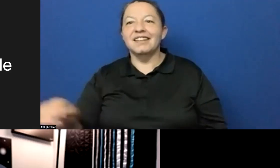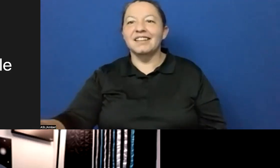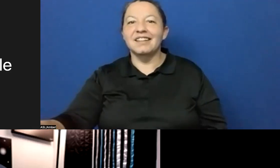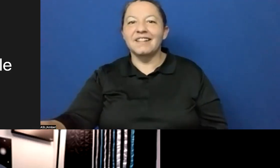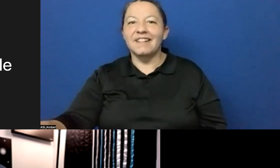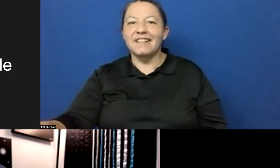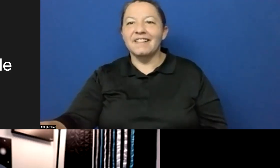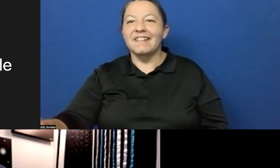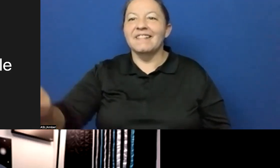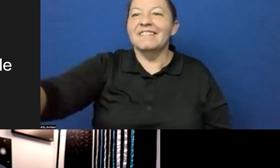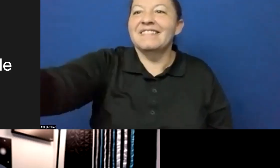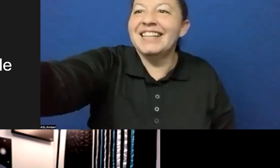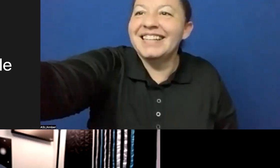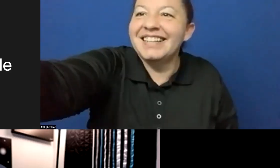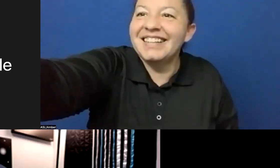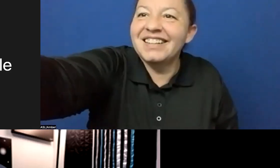Hello, Linda.